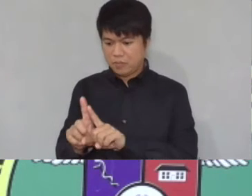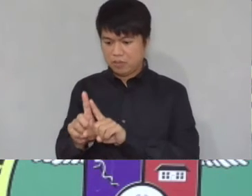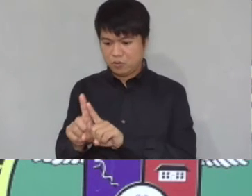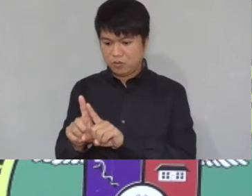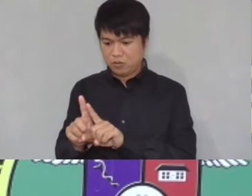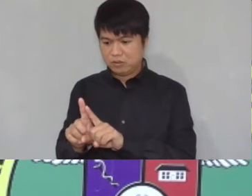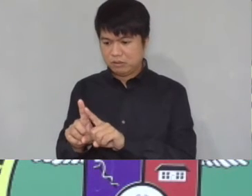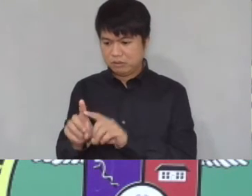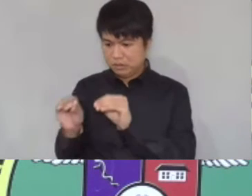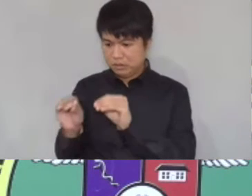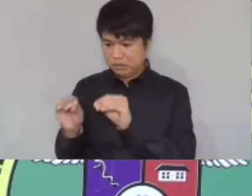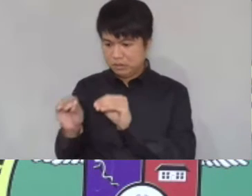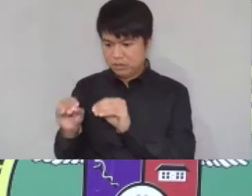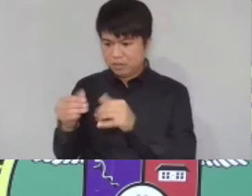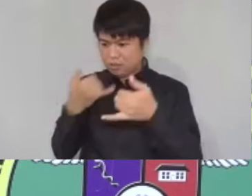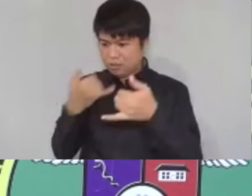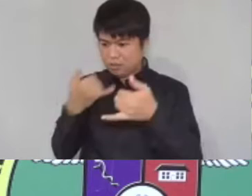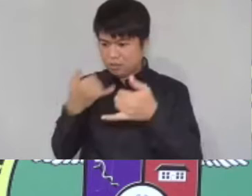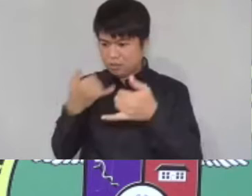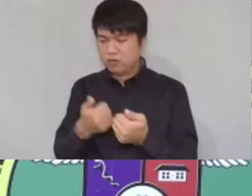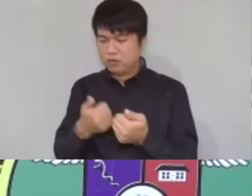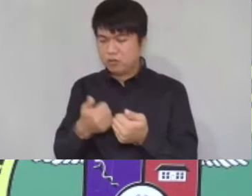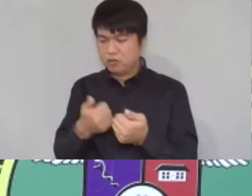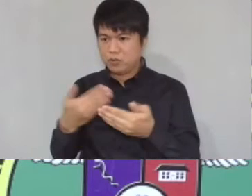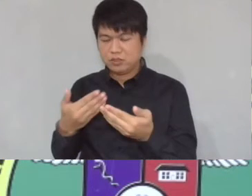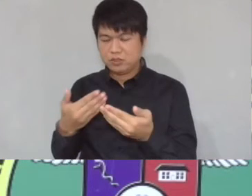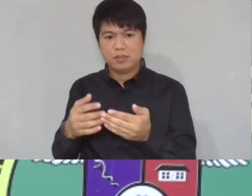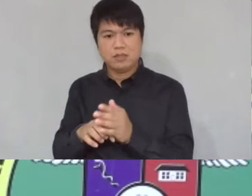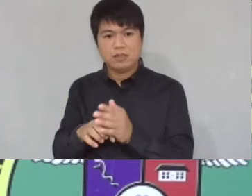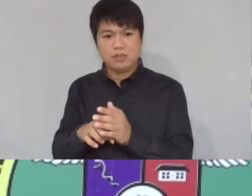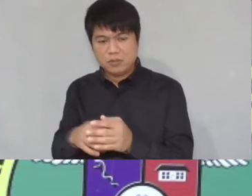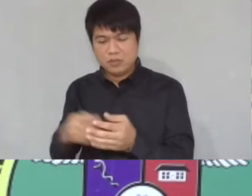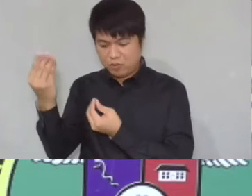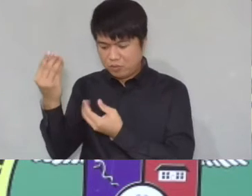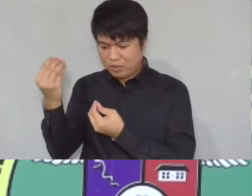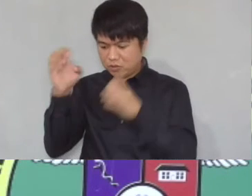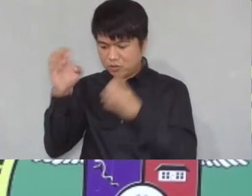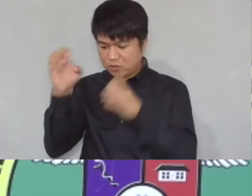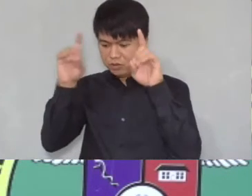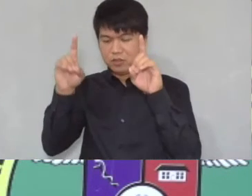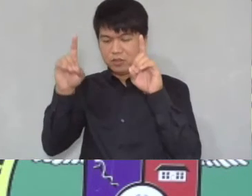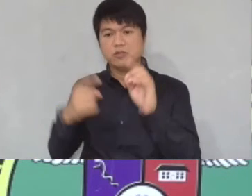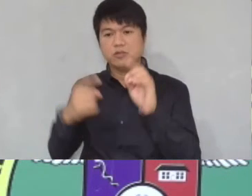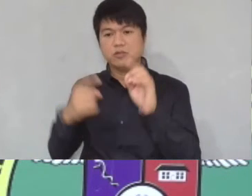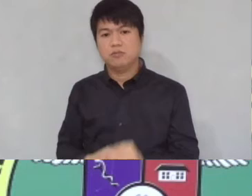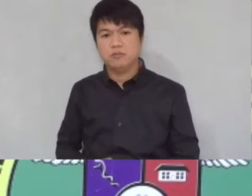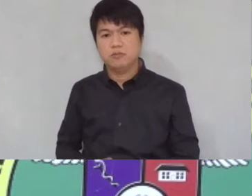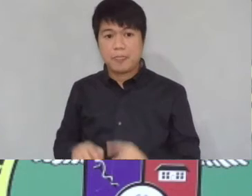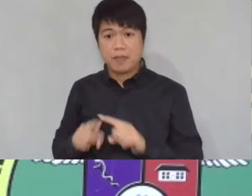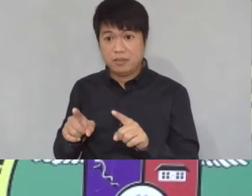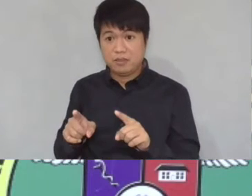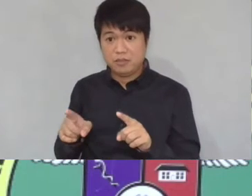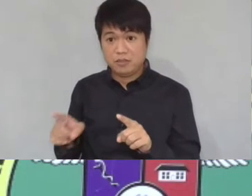And this is an example of telehealth for information and education. But this is already